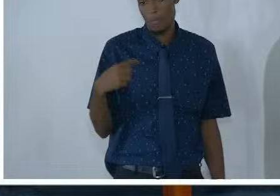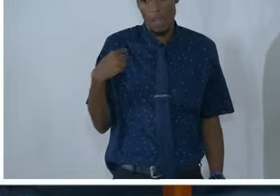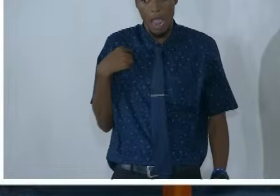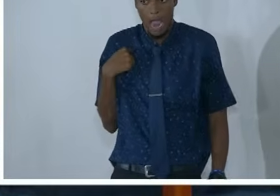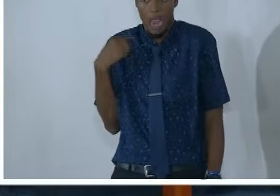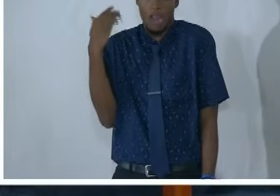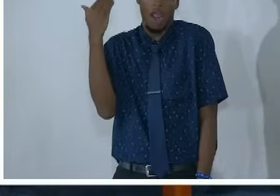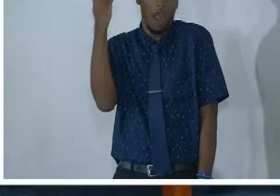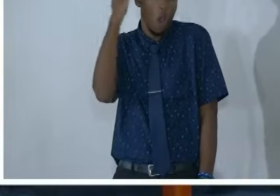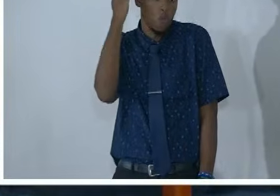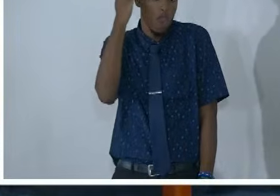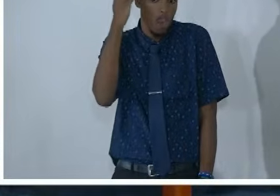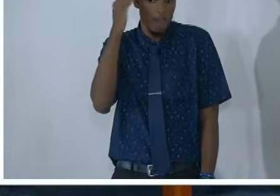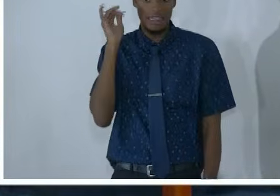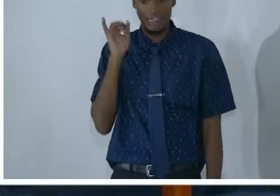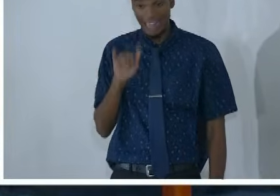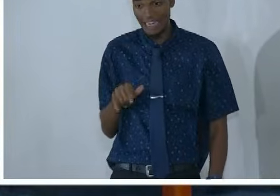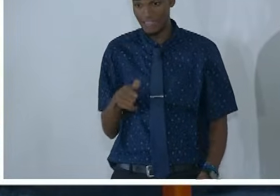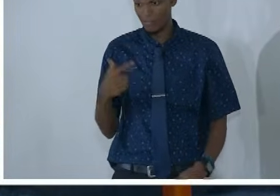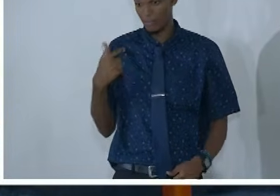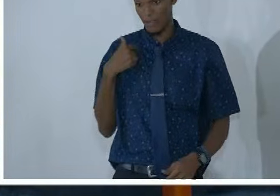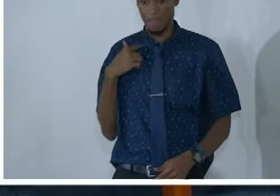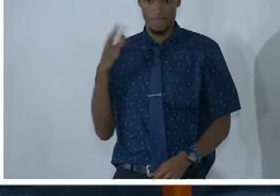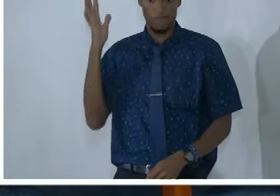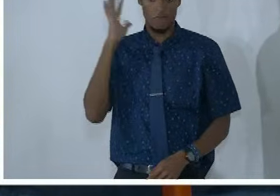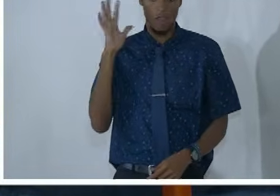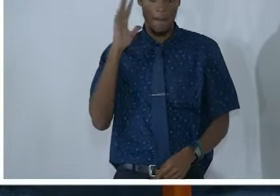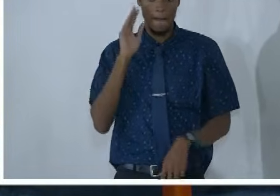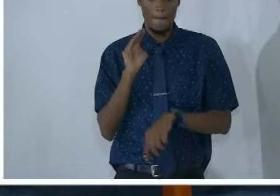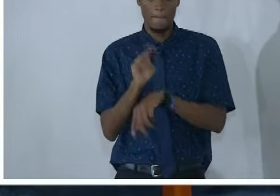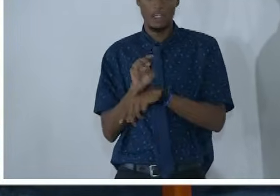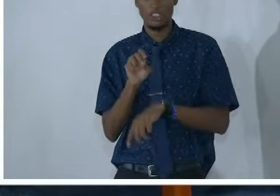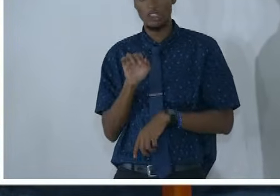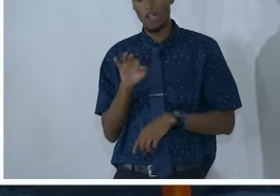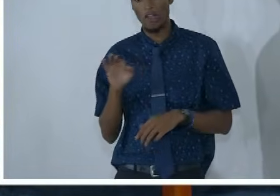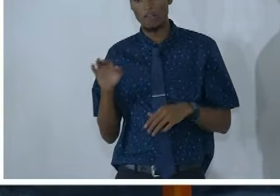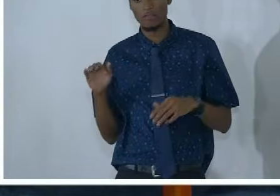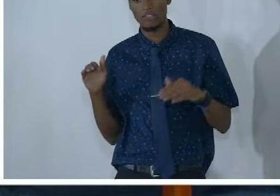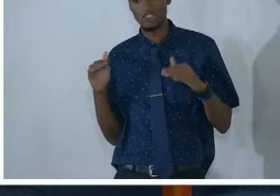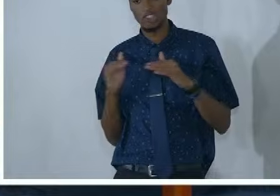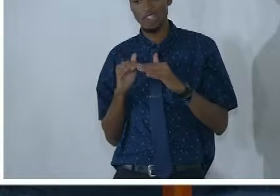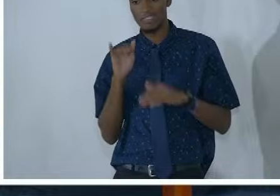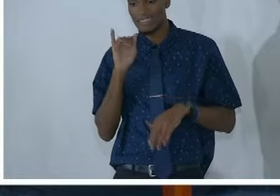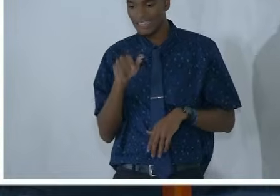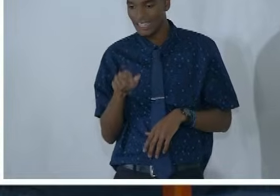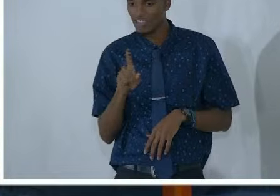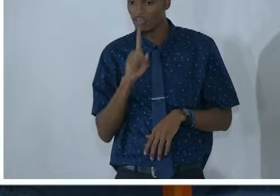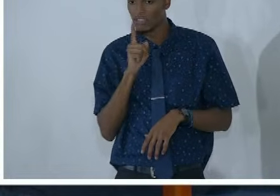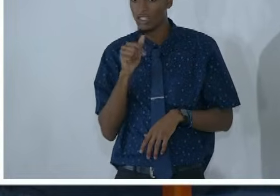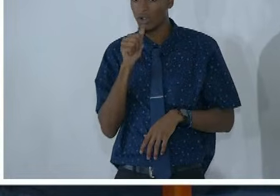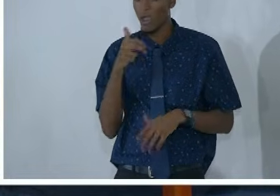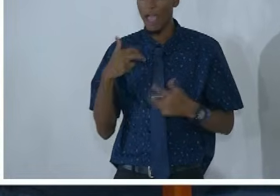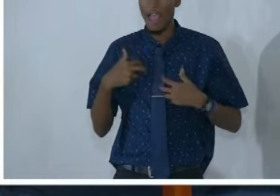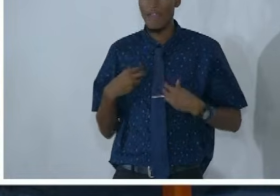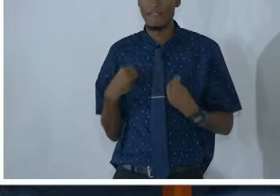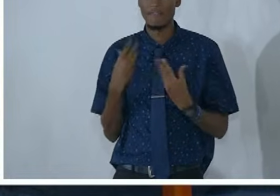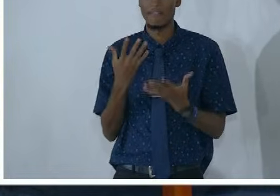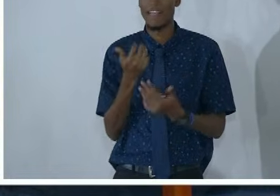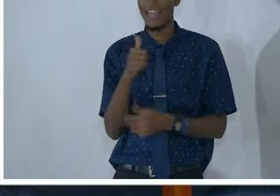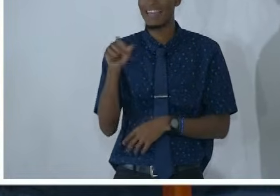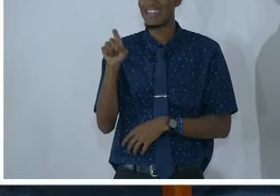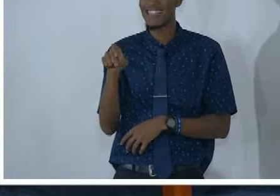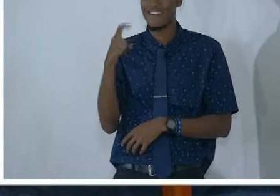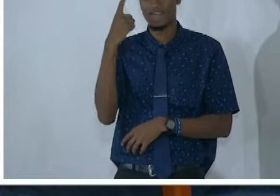aware, as a former Minister of Justice, thrown up any need to regulate mediation